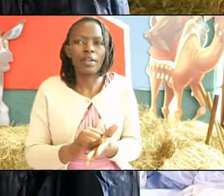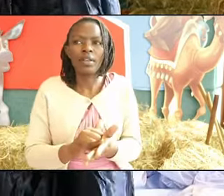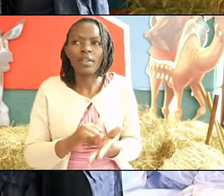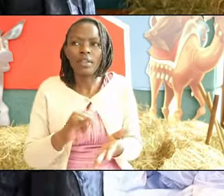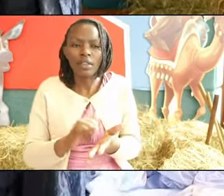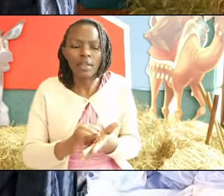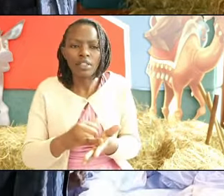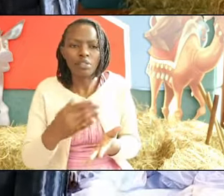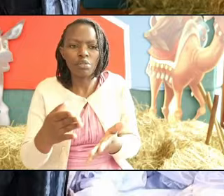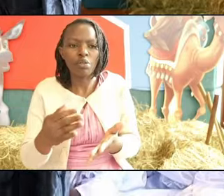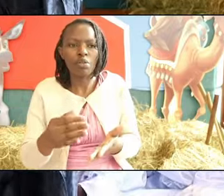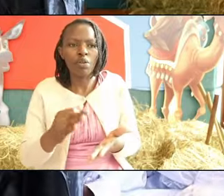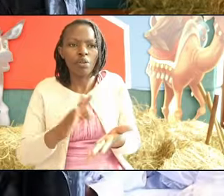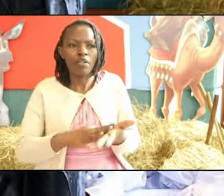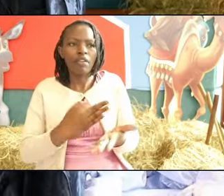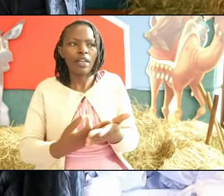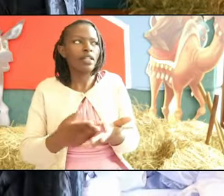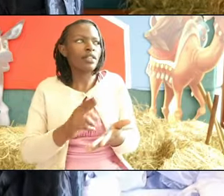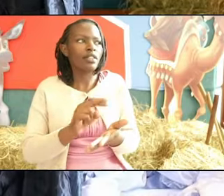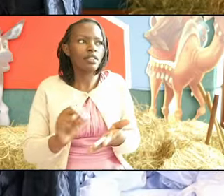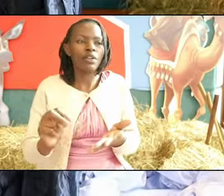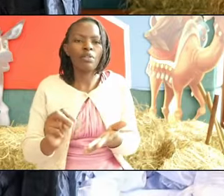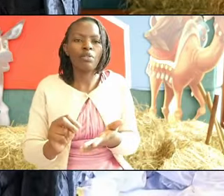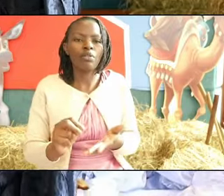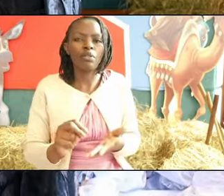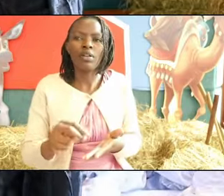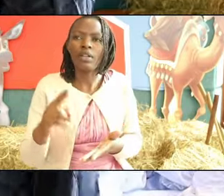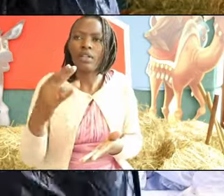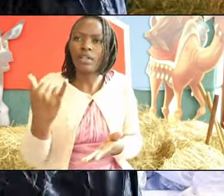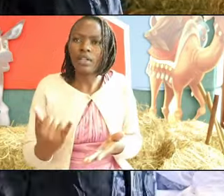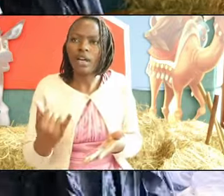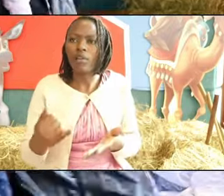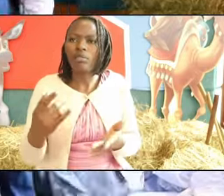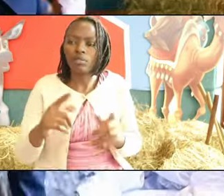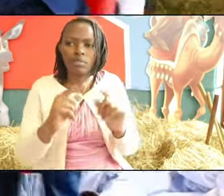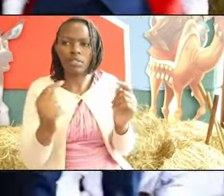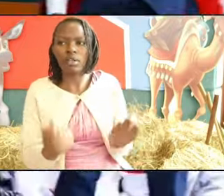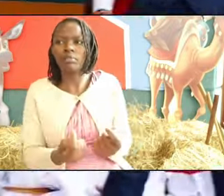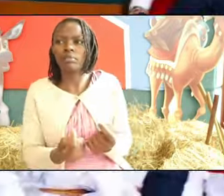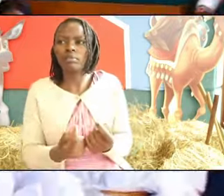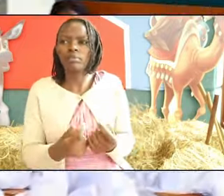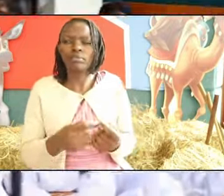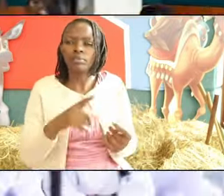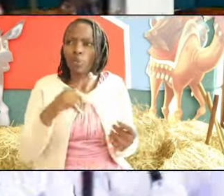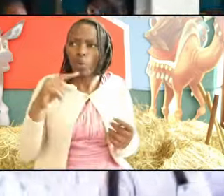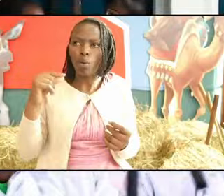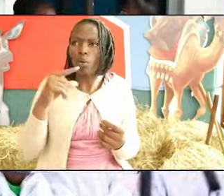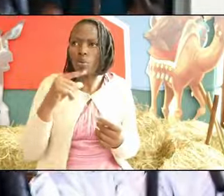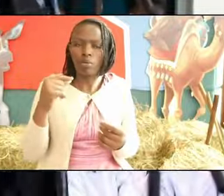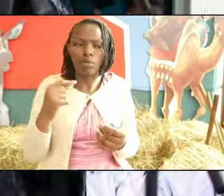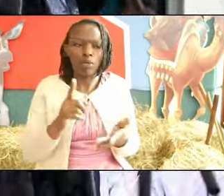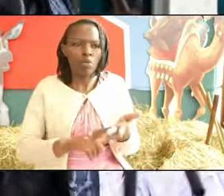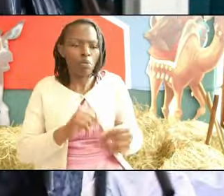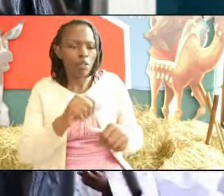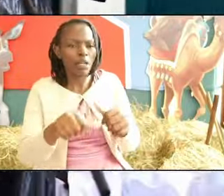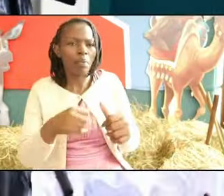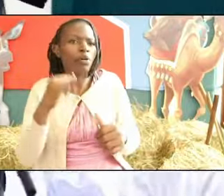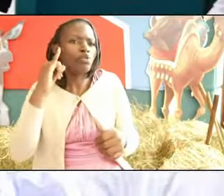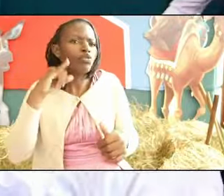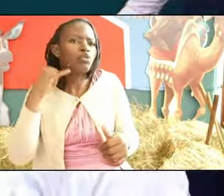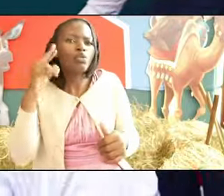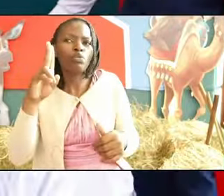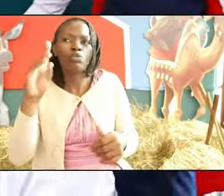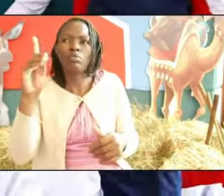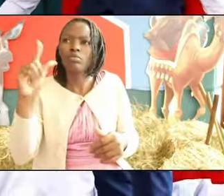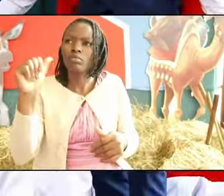He's already at the Garden of Gethsemane. Right? Now, attack. Good. Wait. What about Judas?